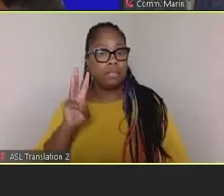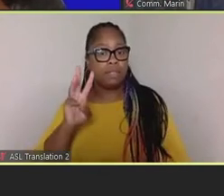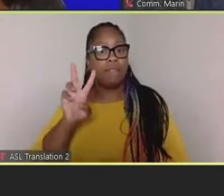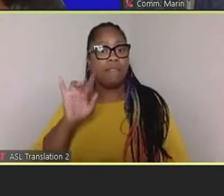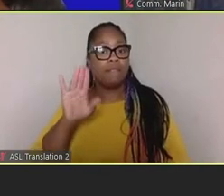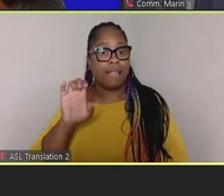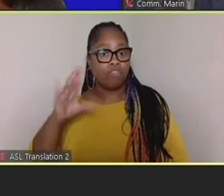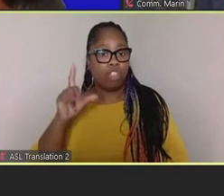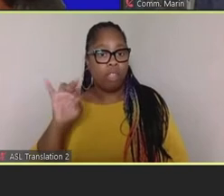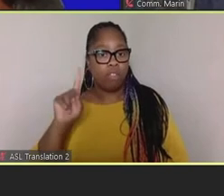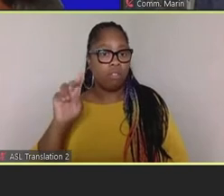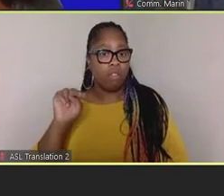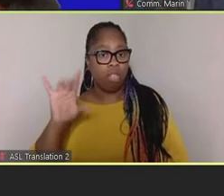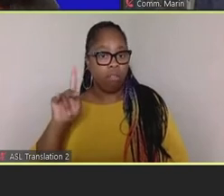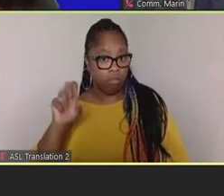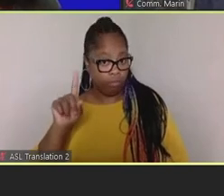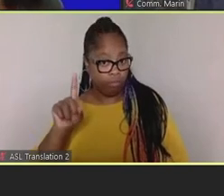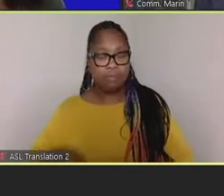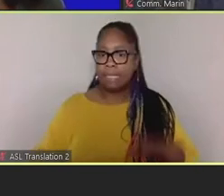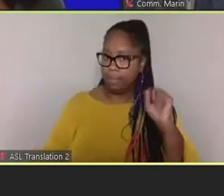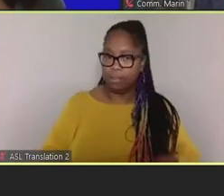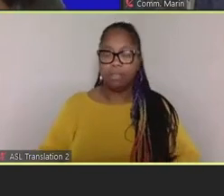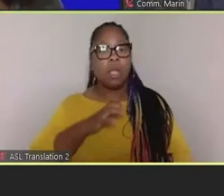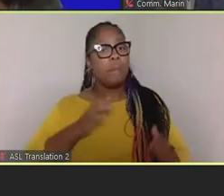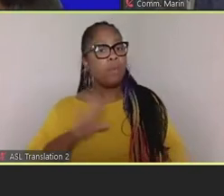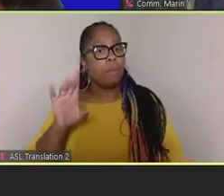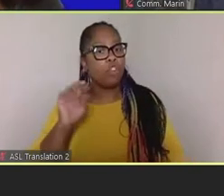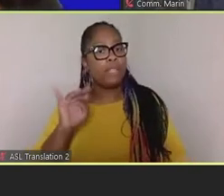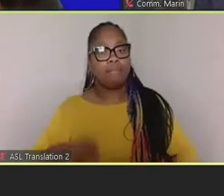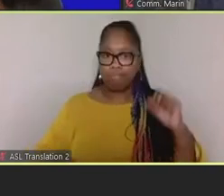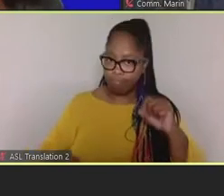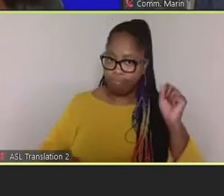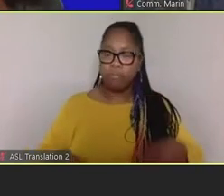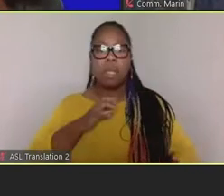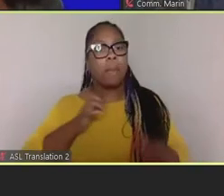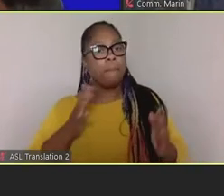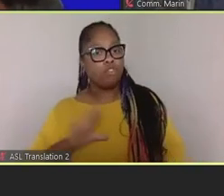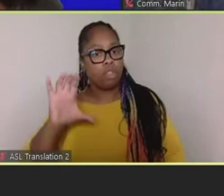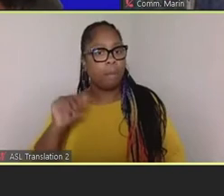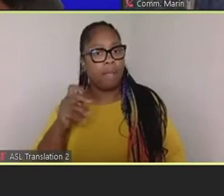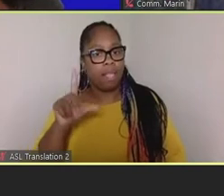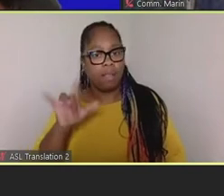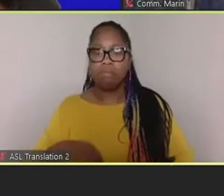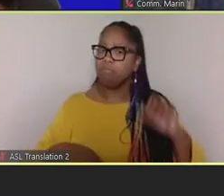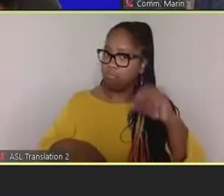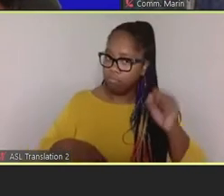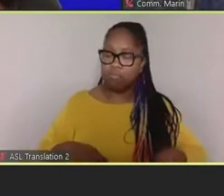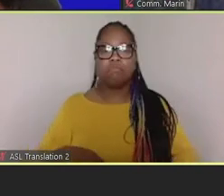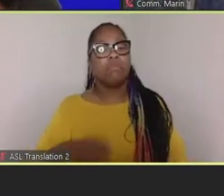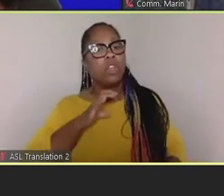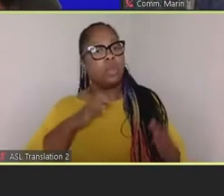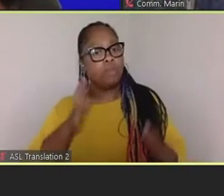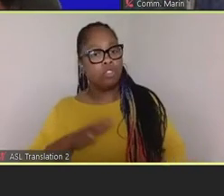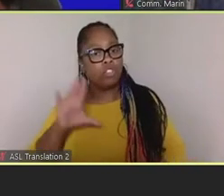Knuckles. Yes. Commissioner Burney. Yes. Commissioner Capelli. Yes.